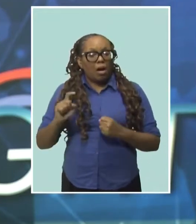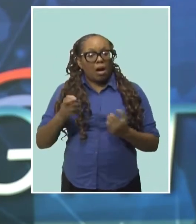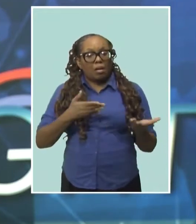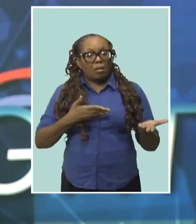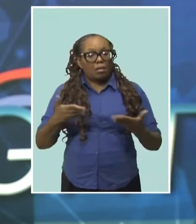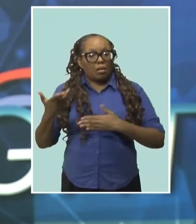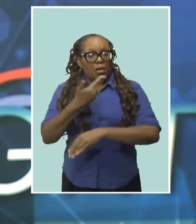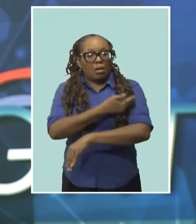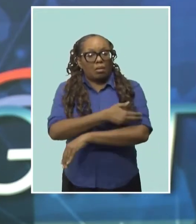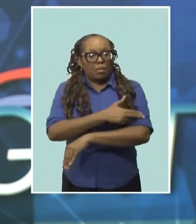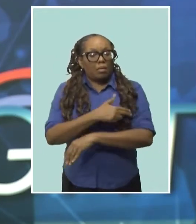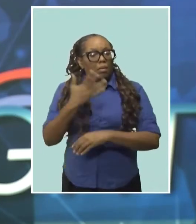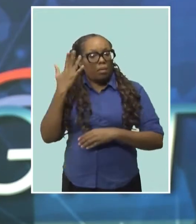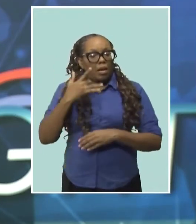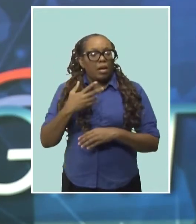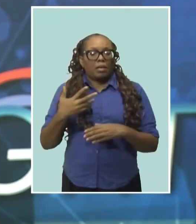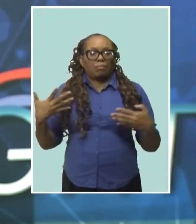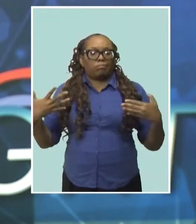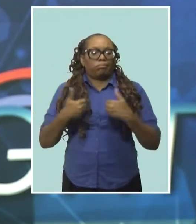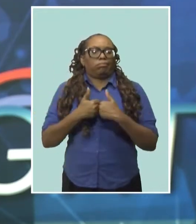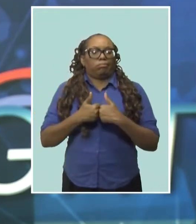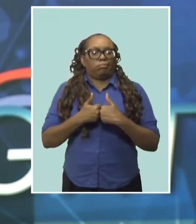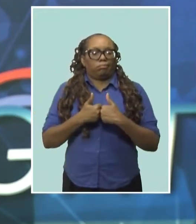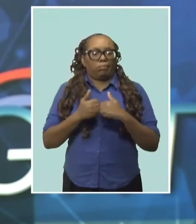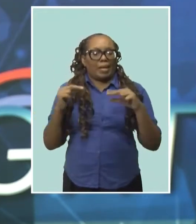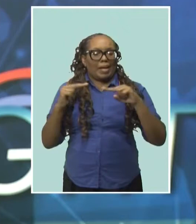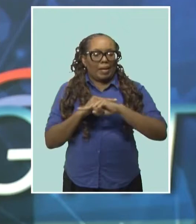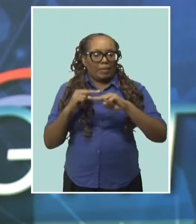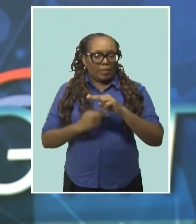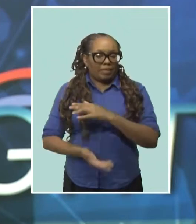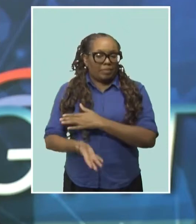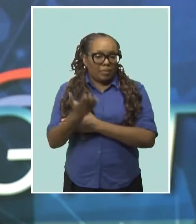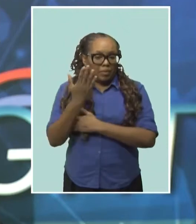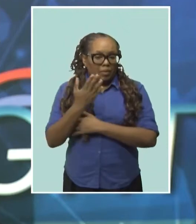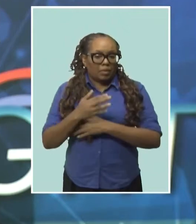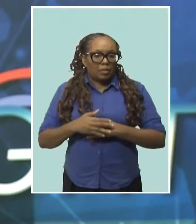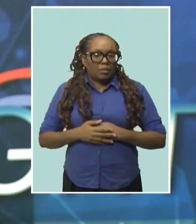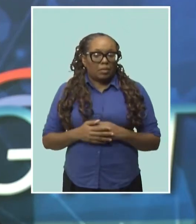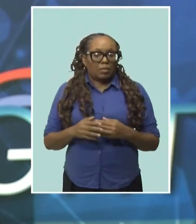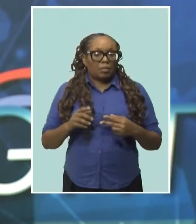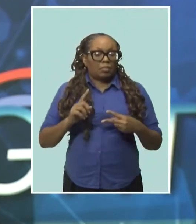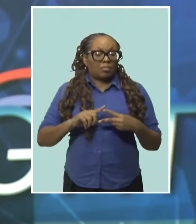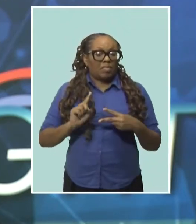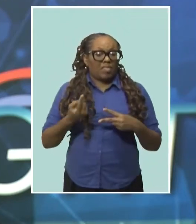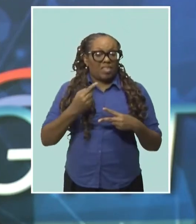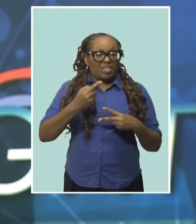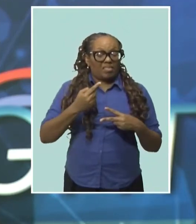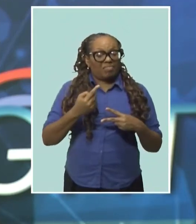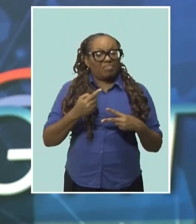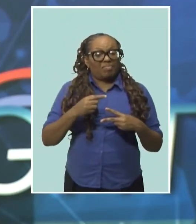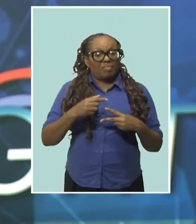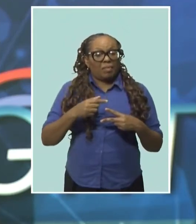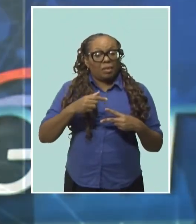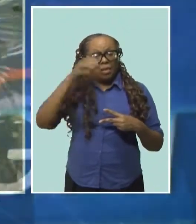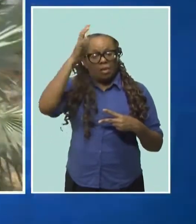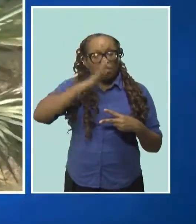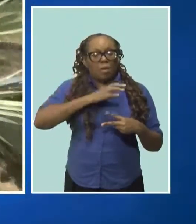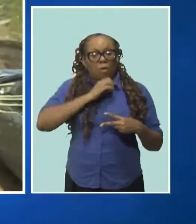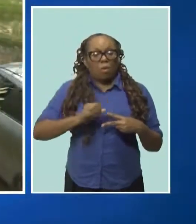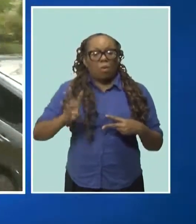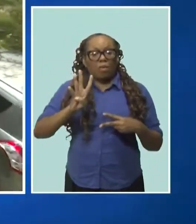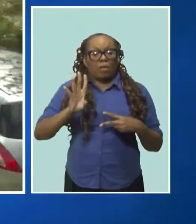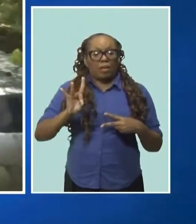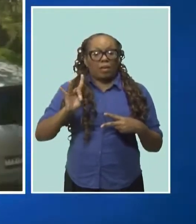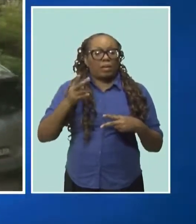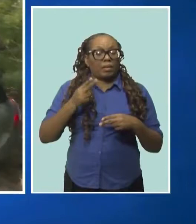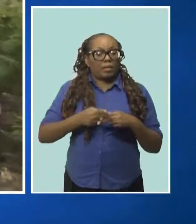injuries involving a 2-car collision along the ABC highway this morning. According to reports, one of the cars was driven by